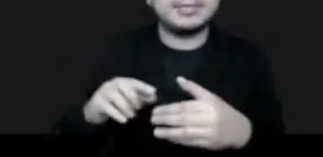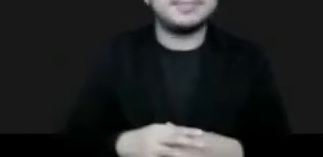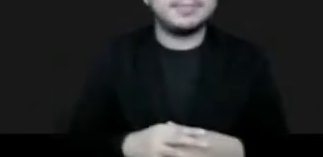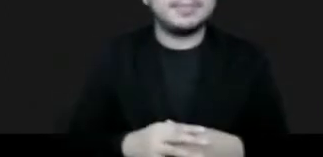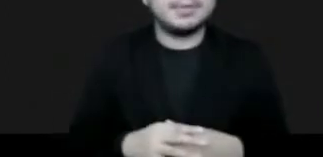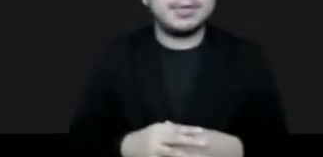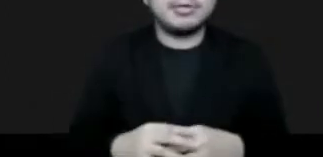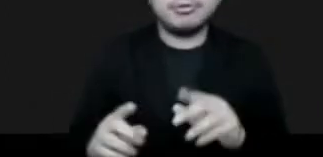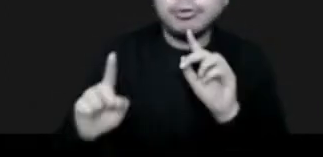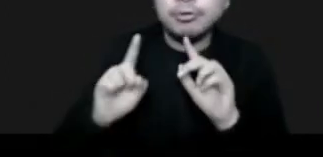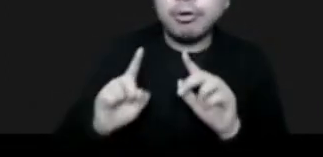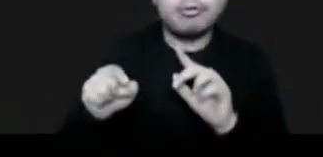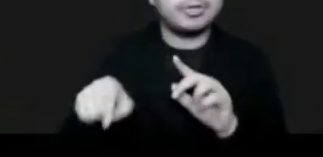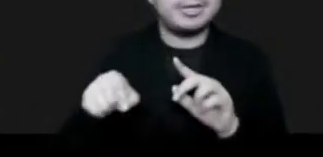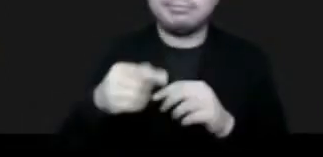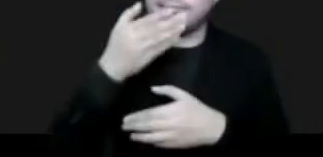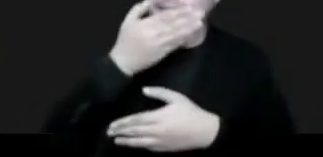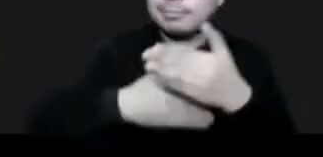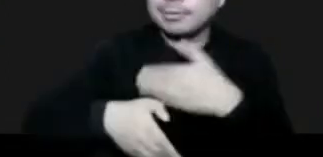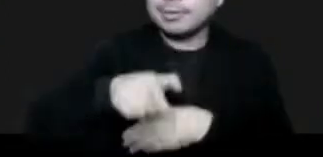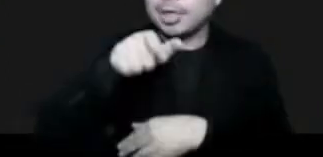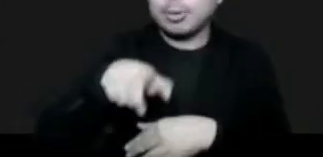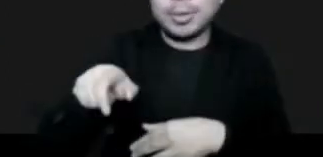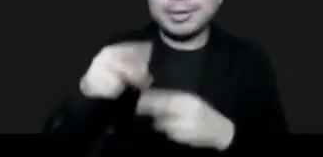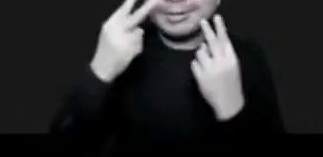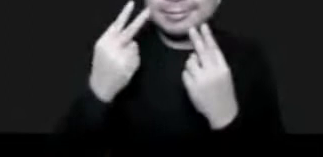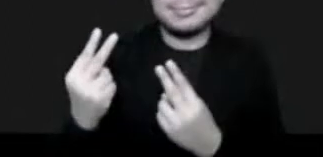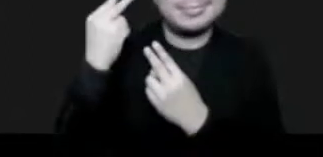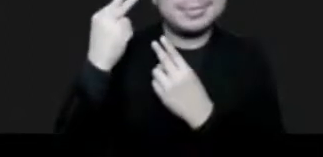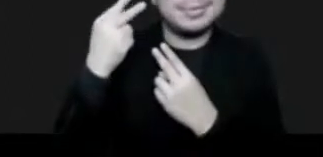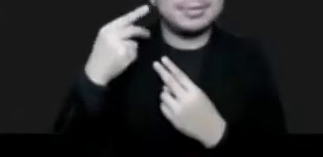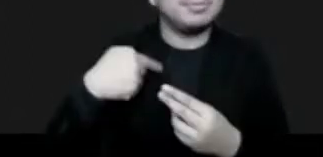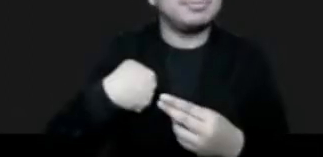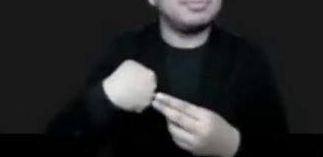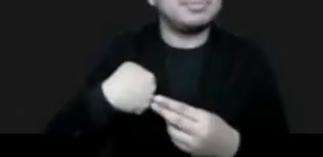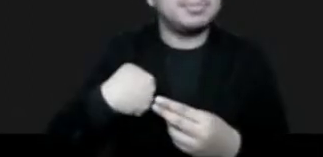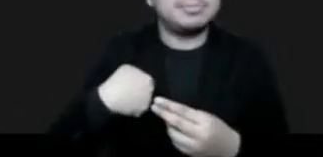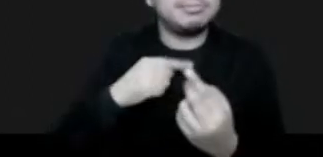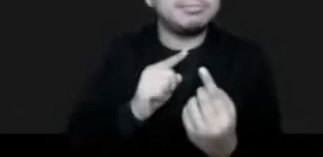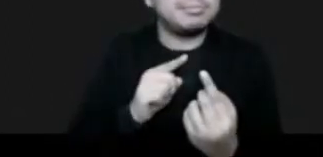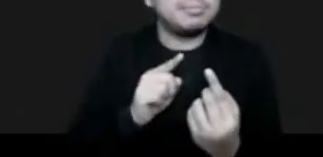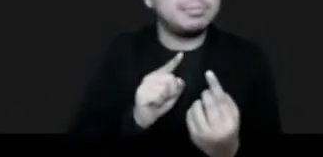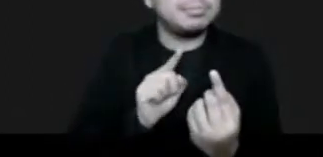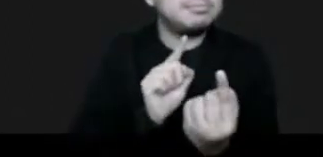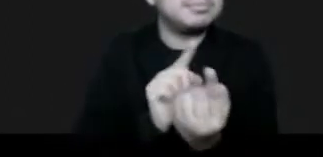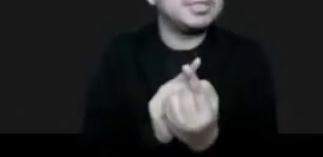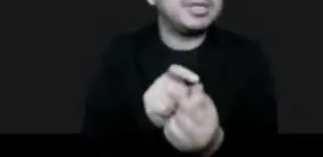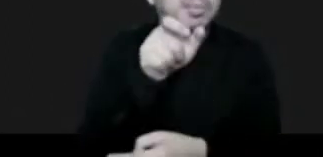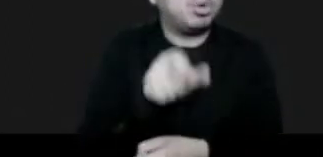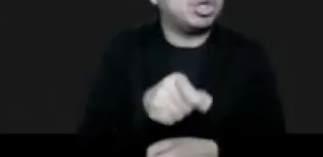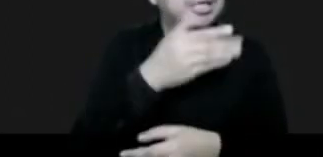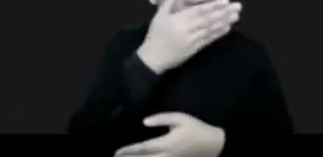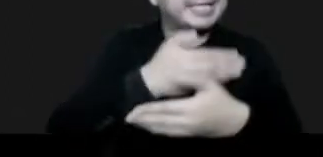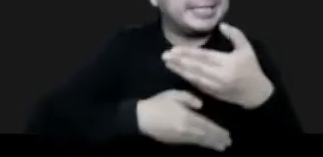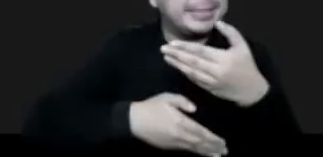impairment. I remember being at a particular function one time, and just almost 30 minutes into the